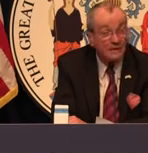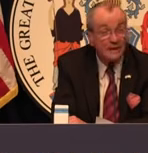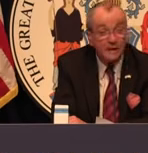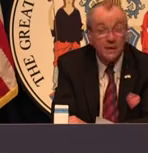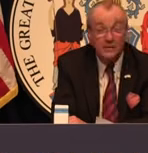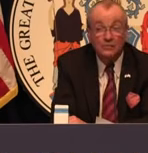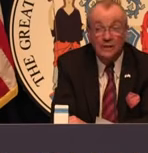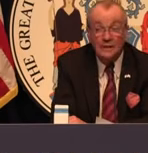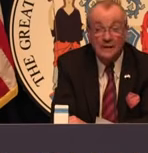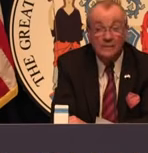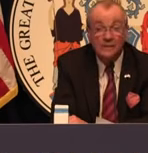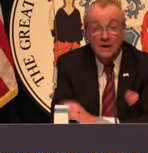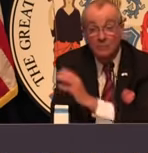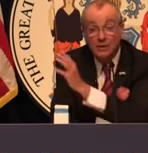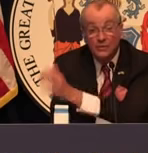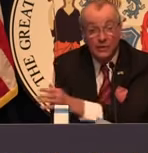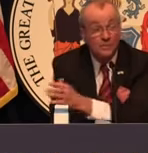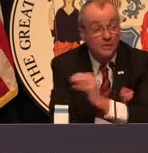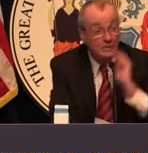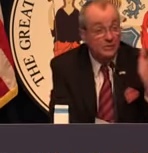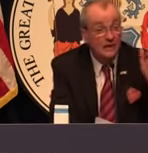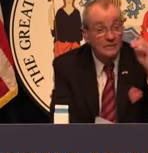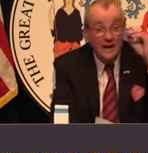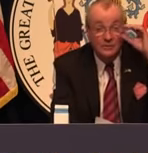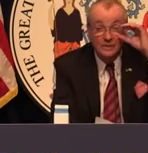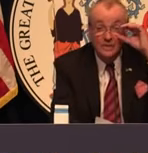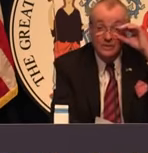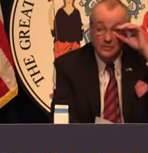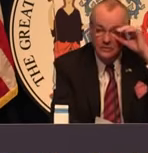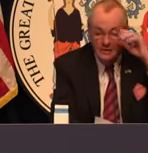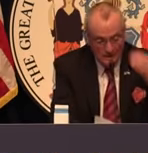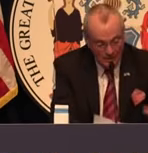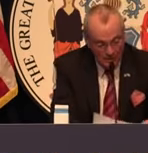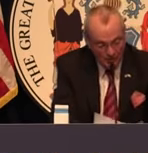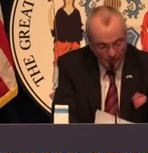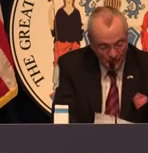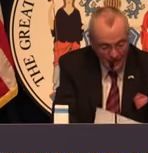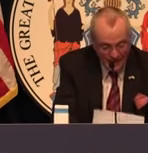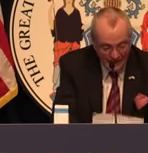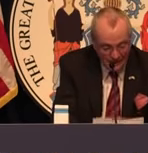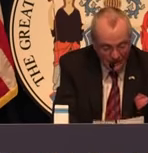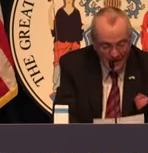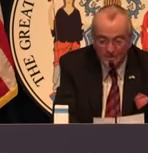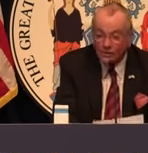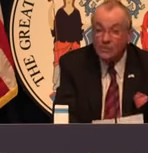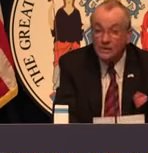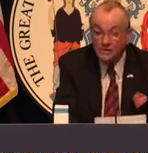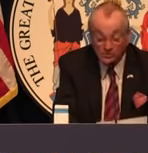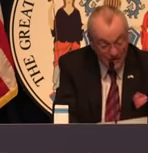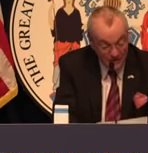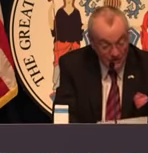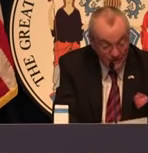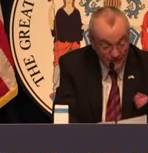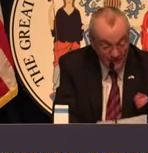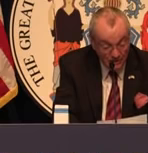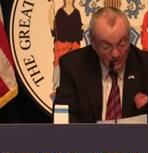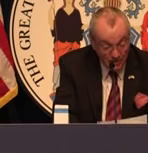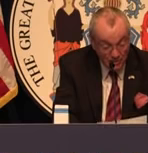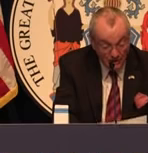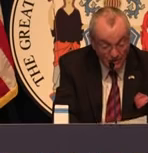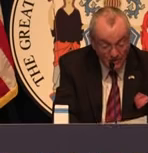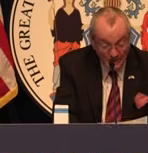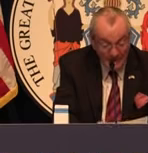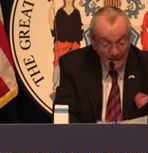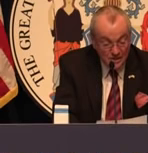on a breakneck pace right now on both therapeutics and vaccinations, and we will see where that heads. God knows we could use either